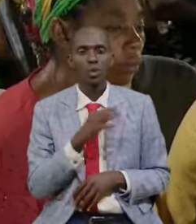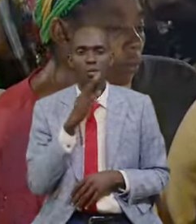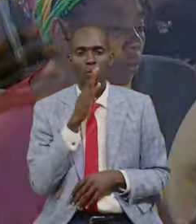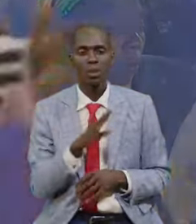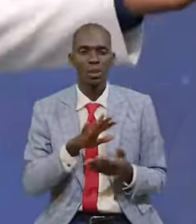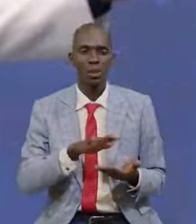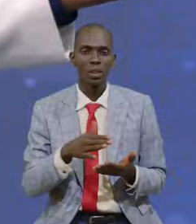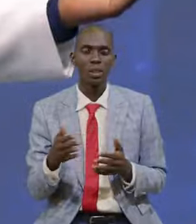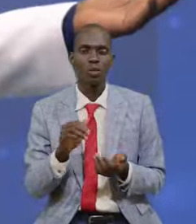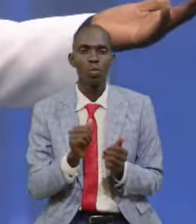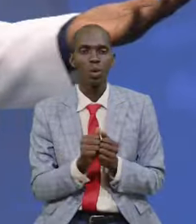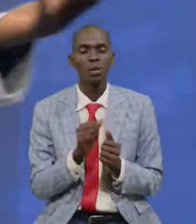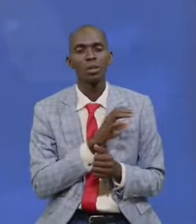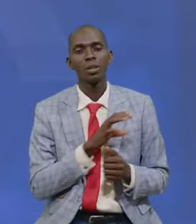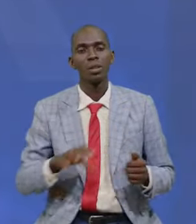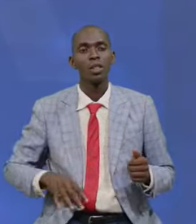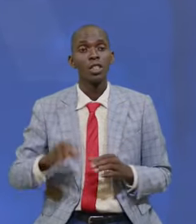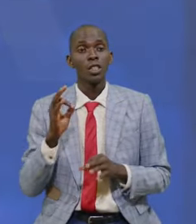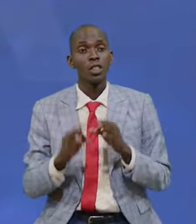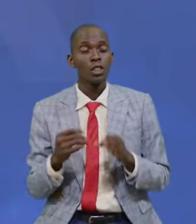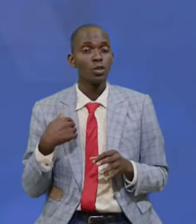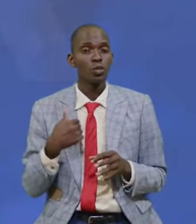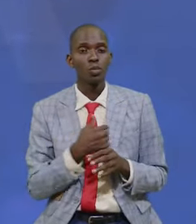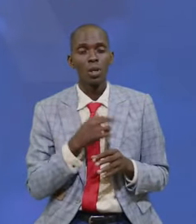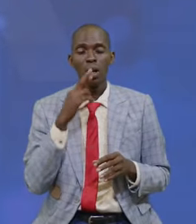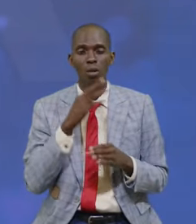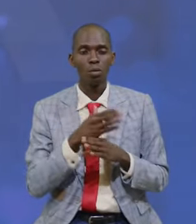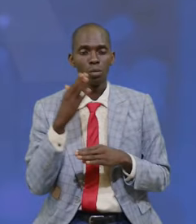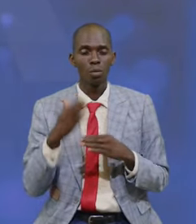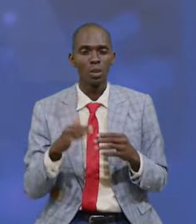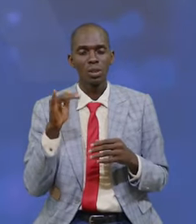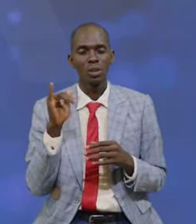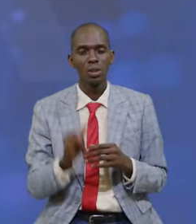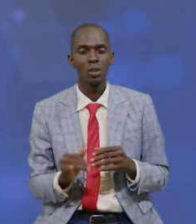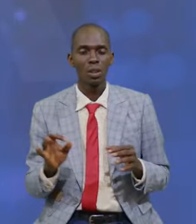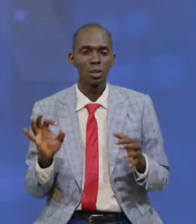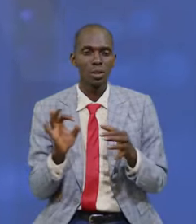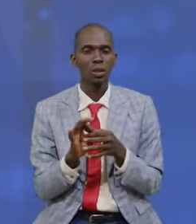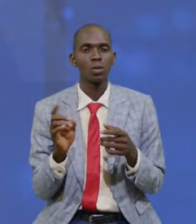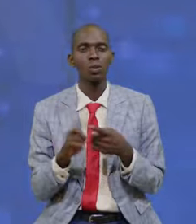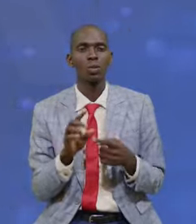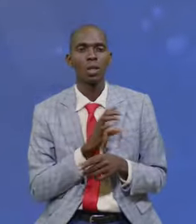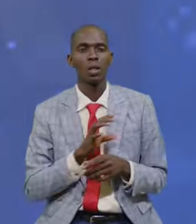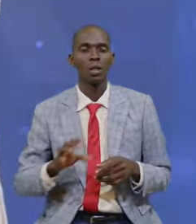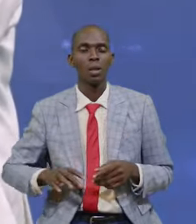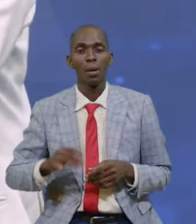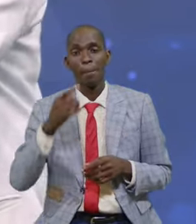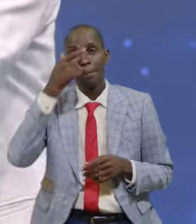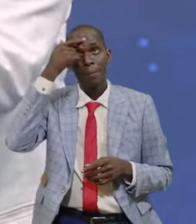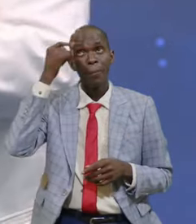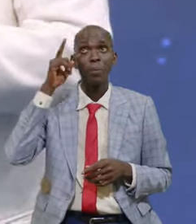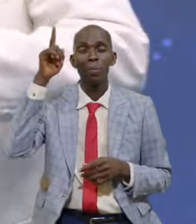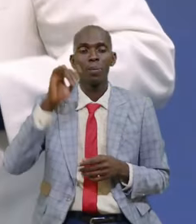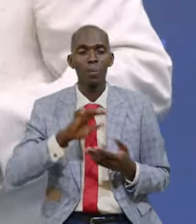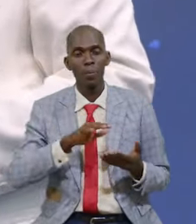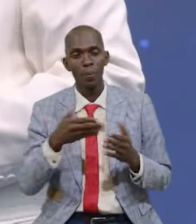Christ, if we are totally identified with Christ, because he died for our sins